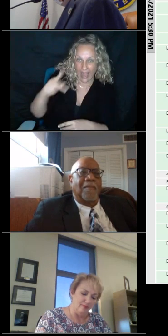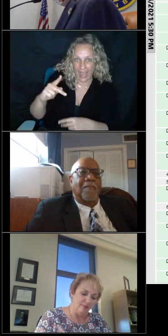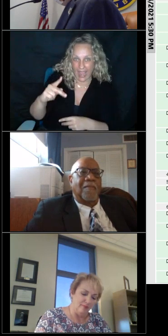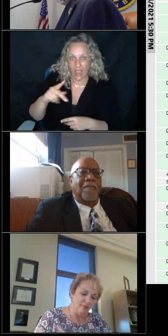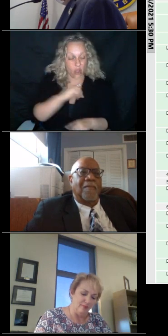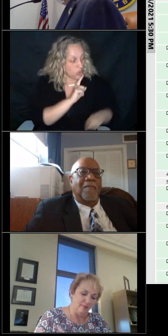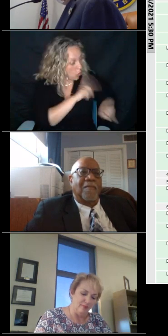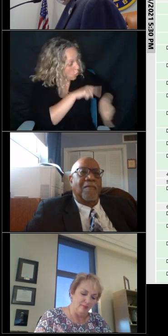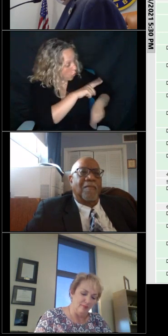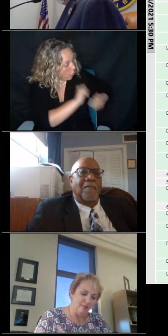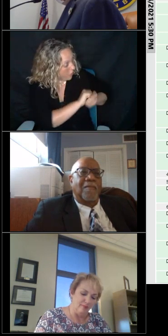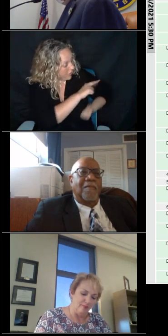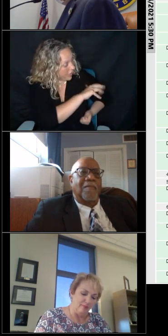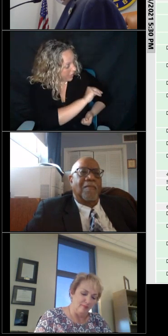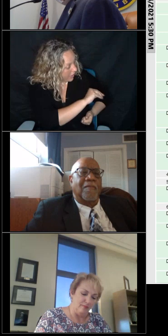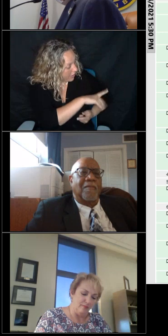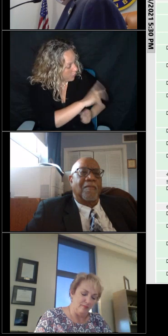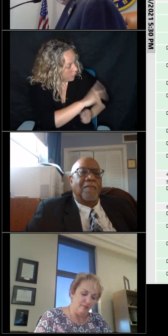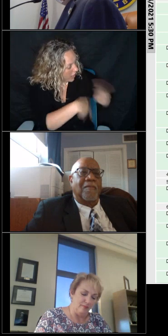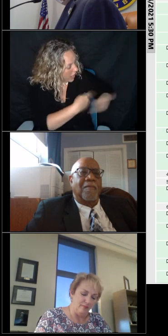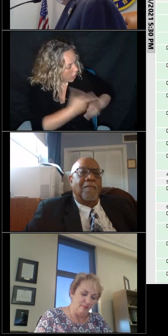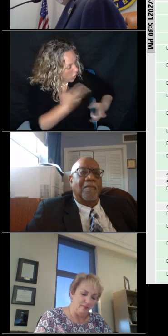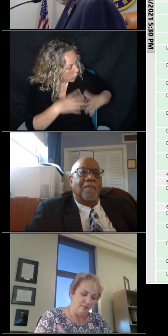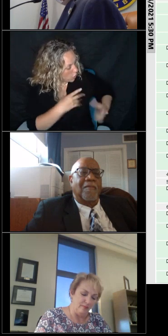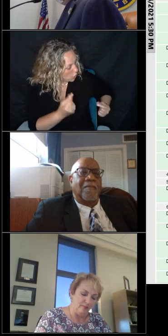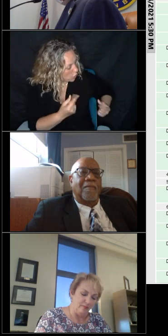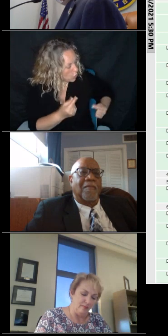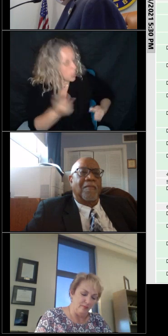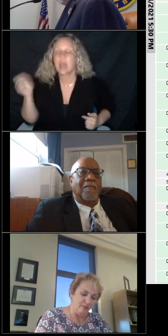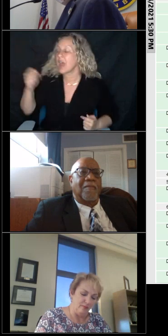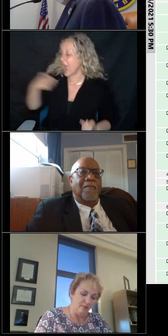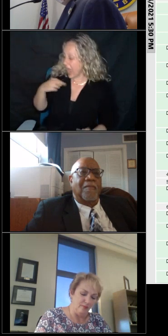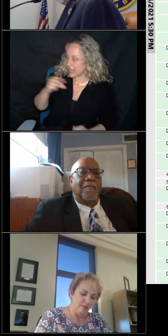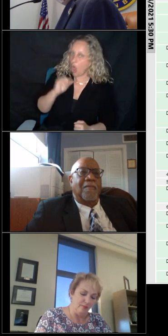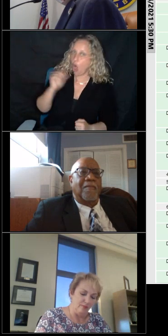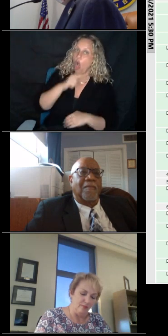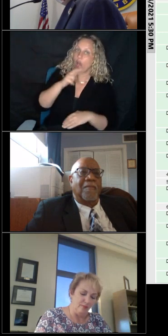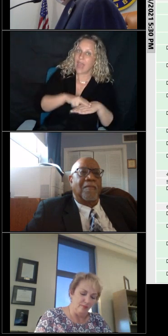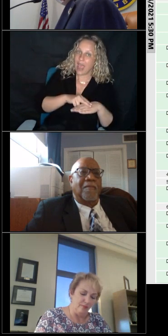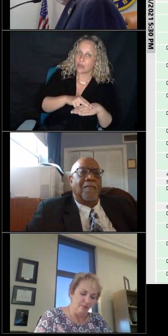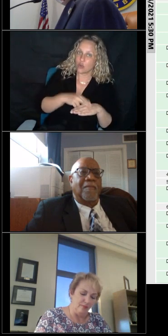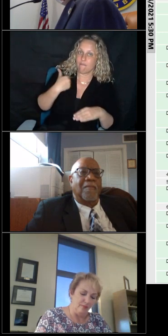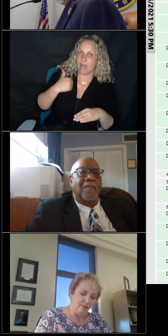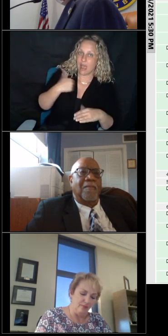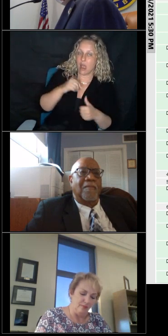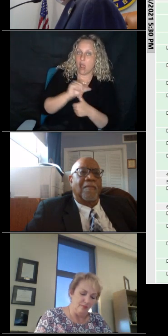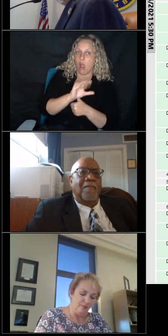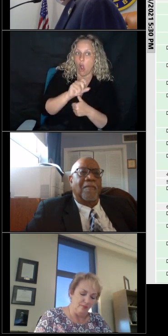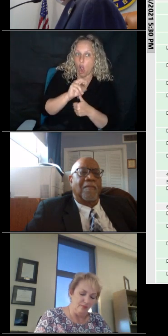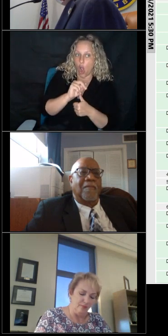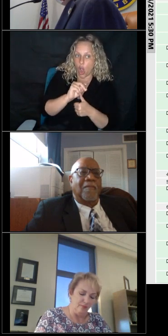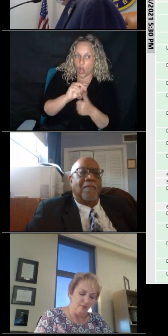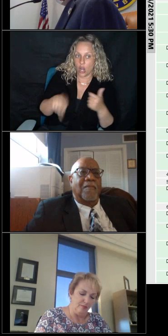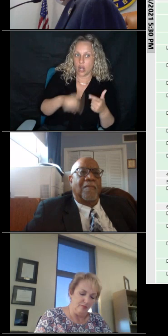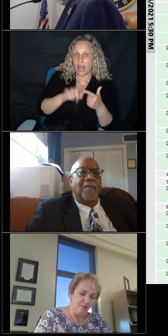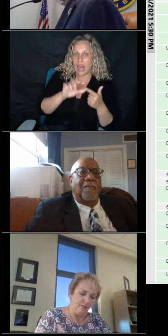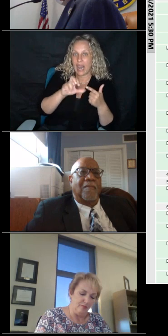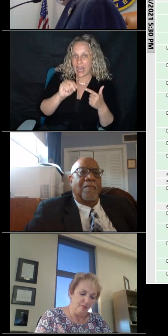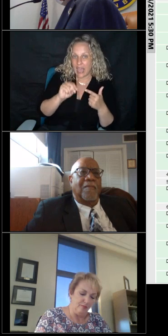you use for these designs? Well, we used all natural fabrics such as cotton, linens.